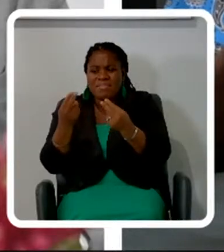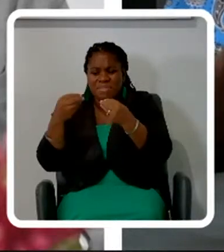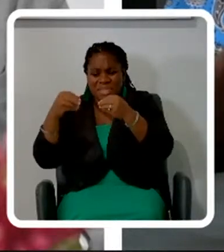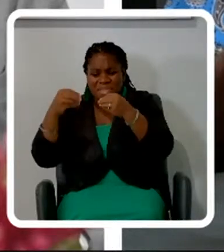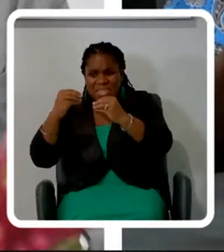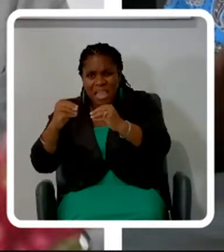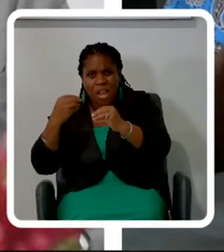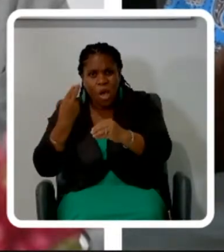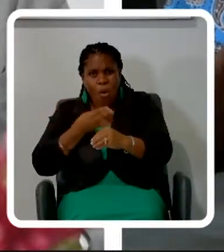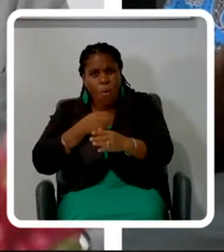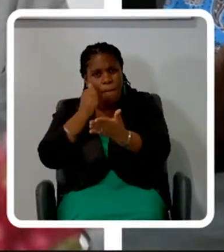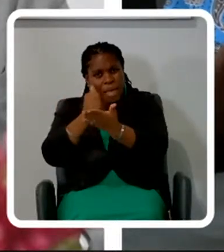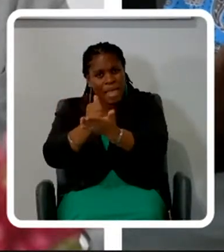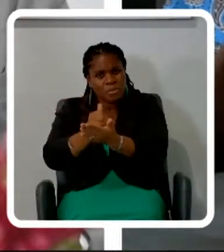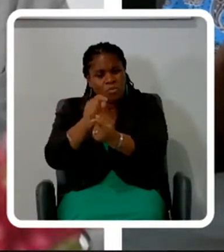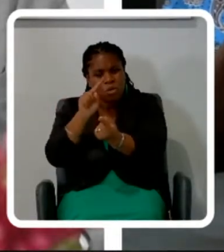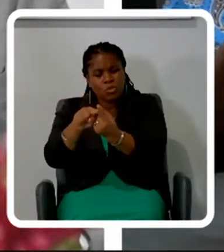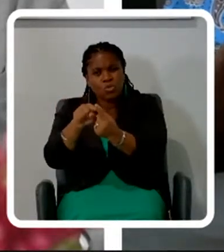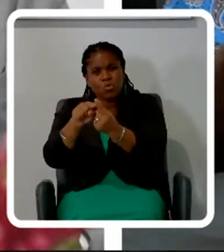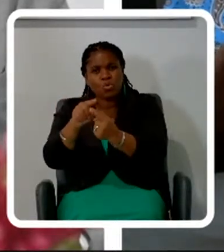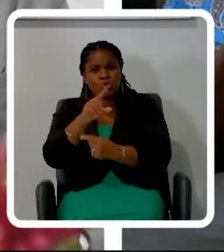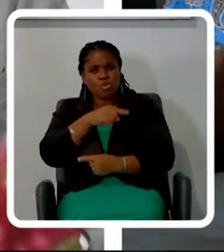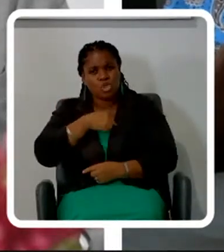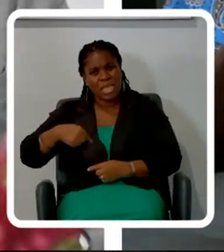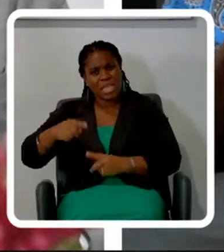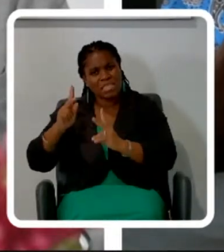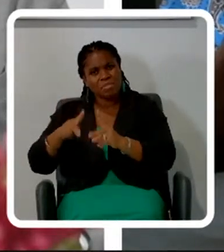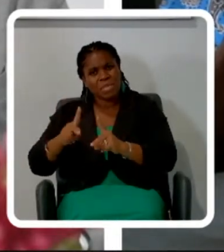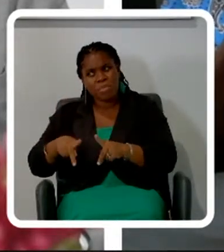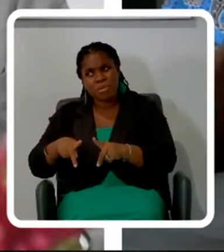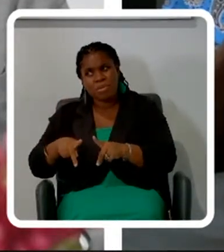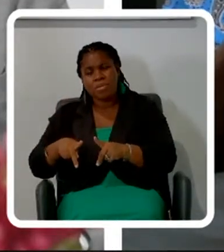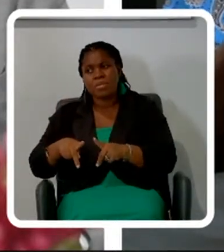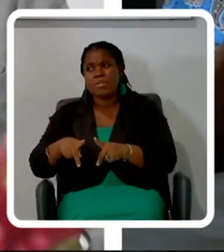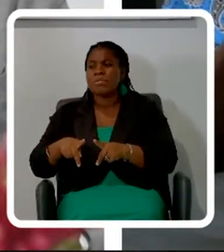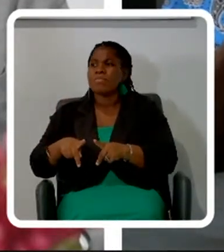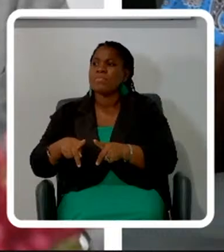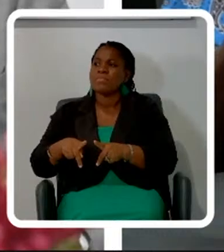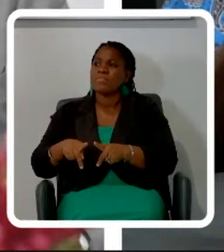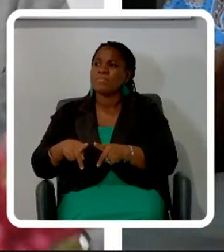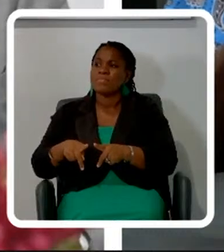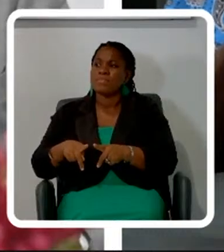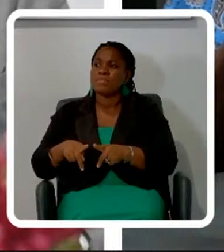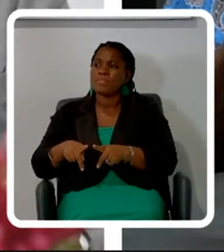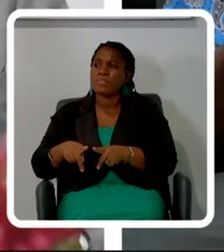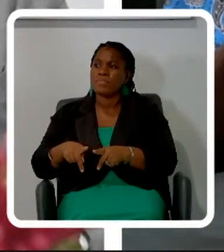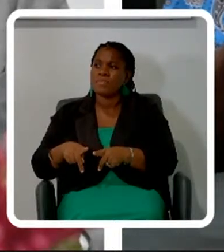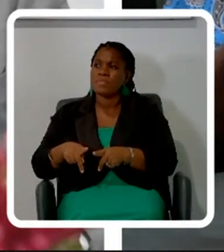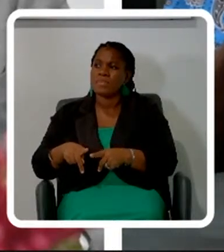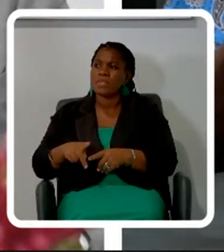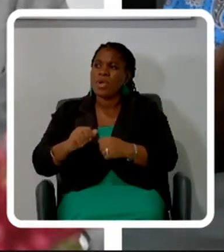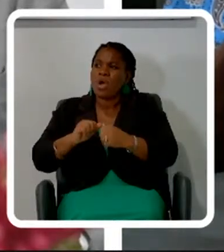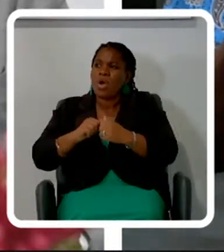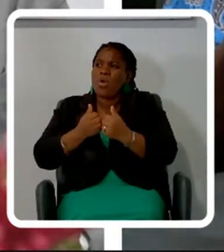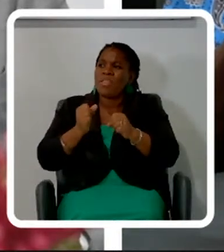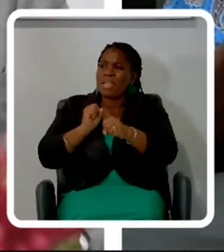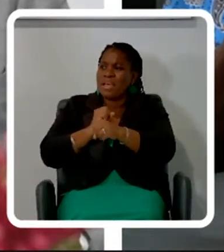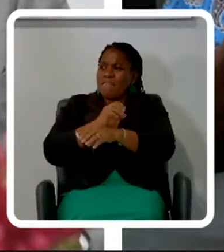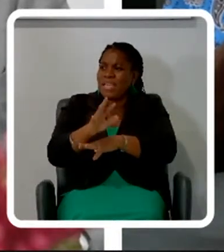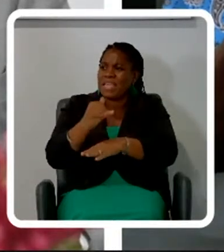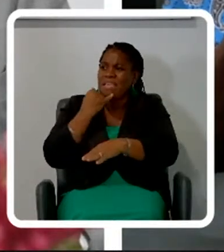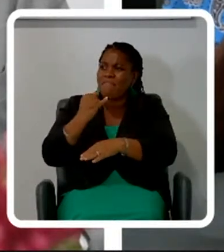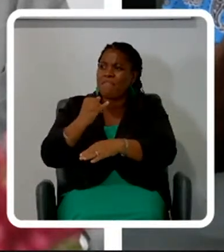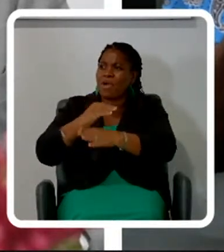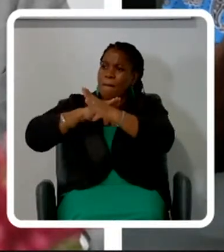asked the question, if you're going to ban the participation of China in